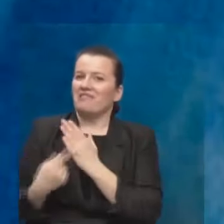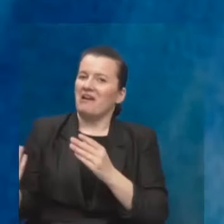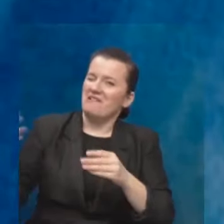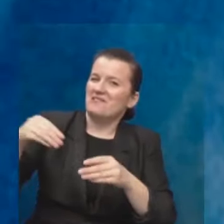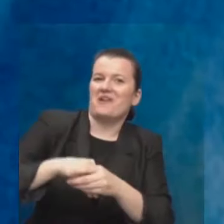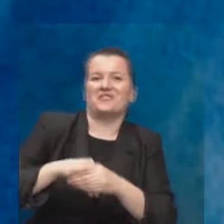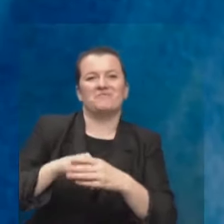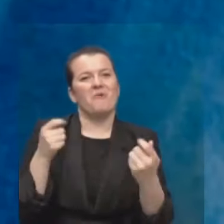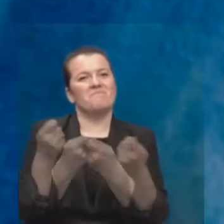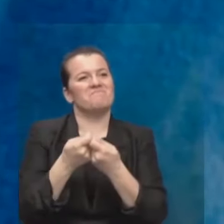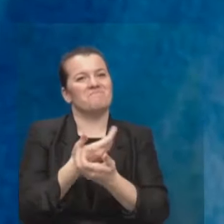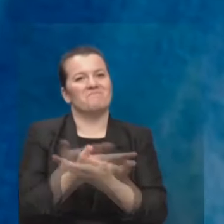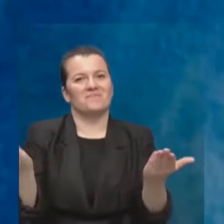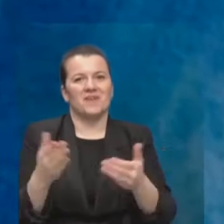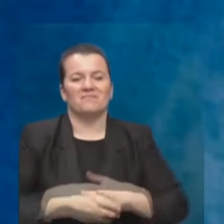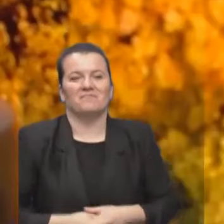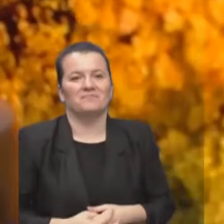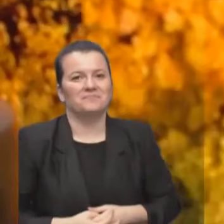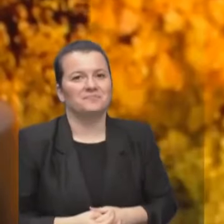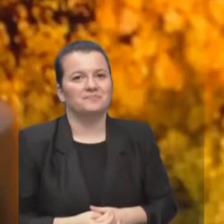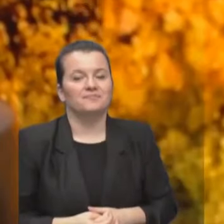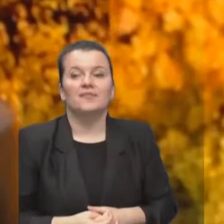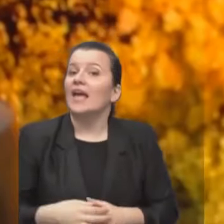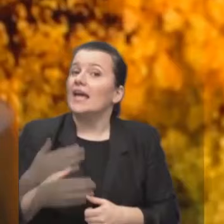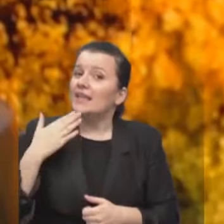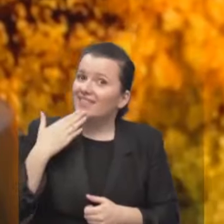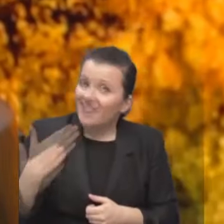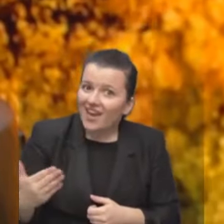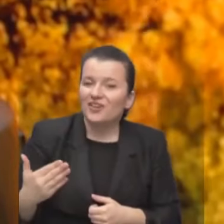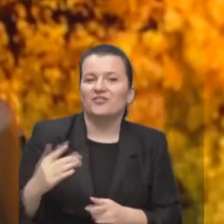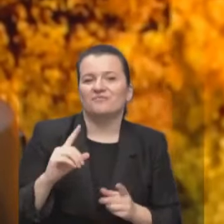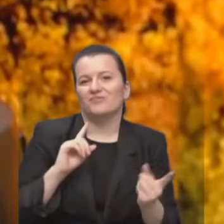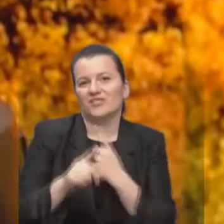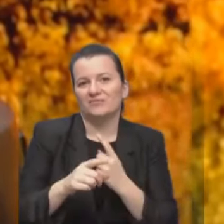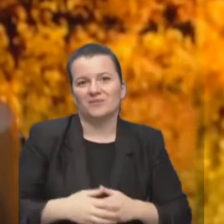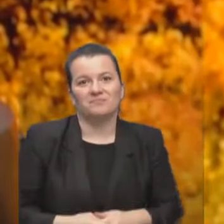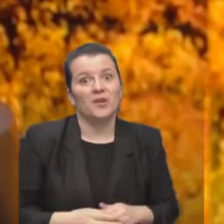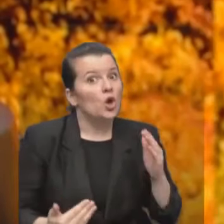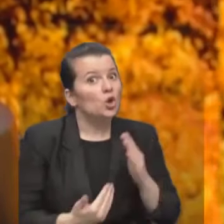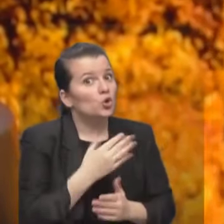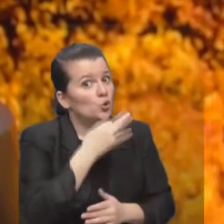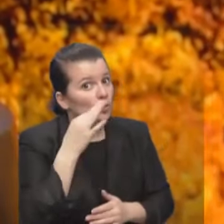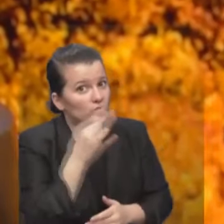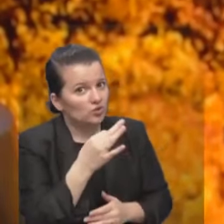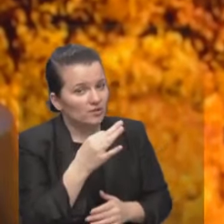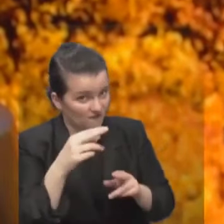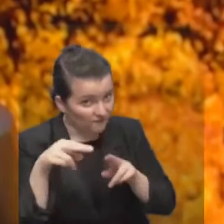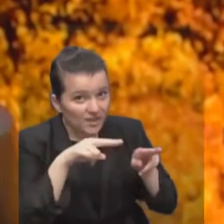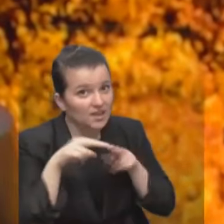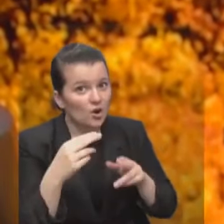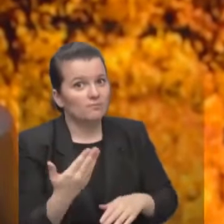Yes. Luca, for this answer. Kitri, what's the next question? Yes, we have a video question from Alain